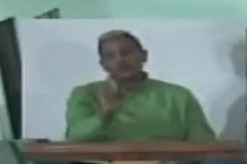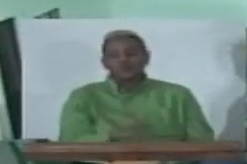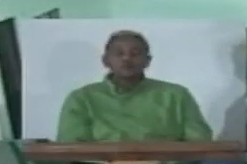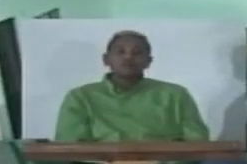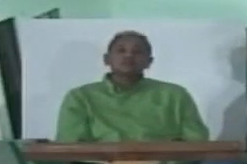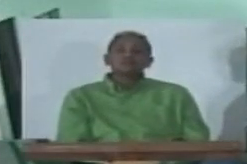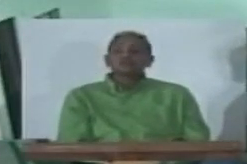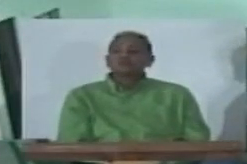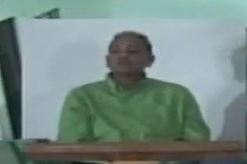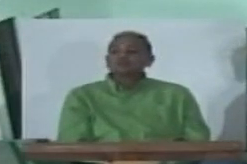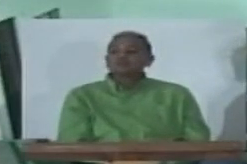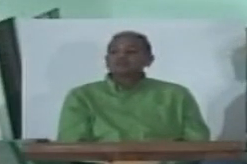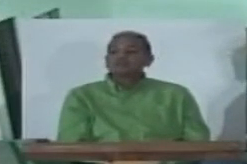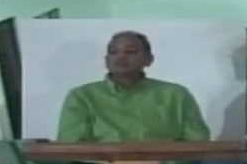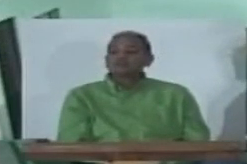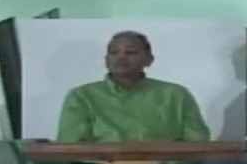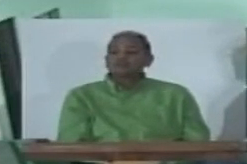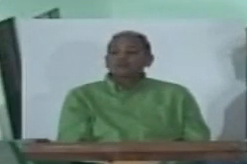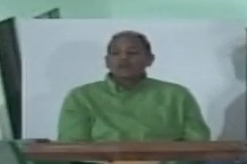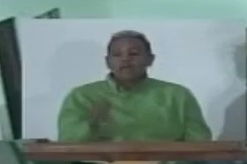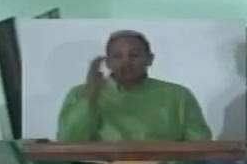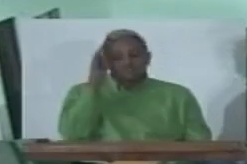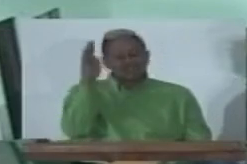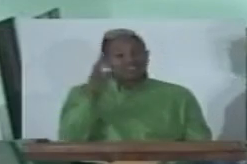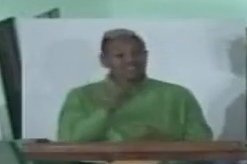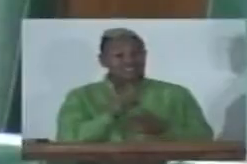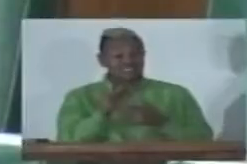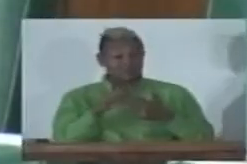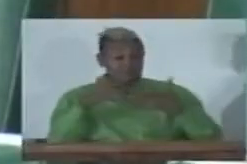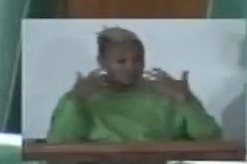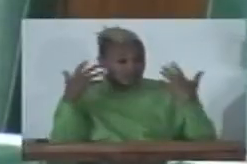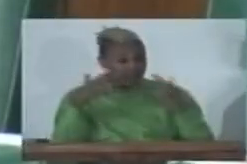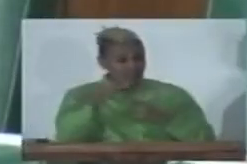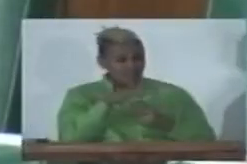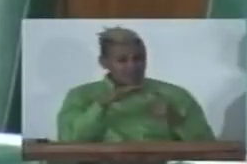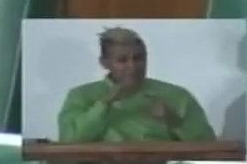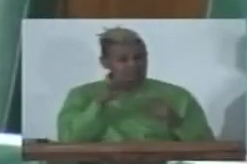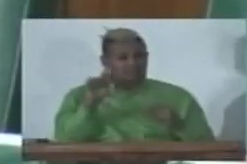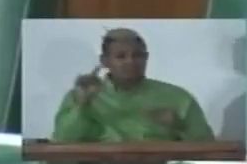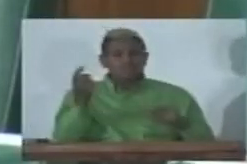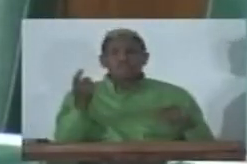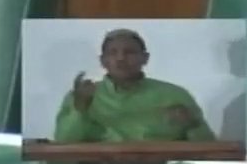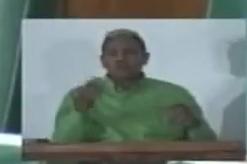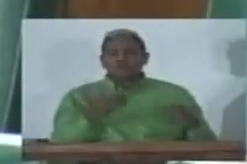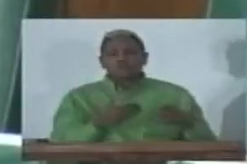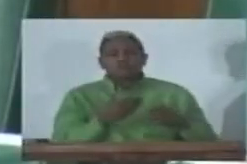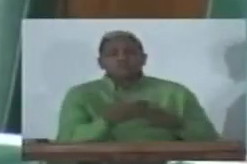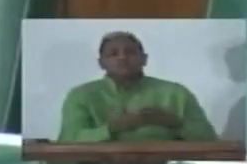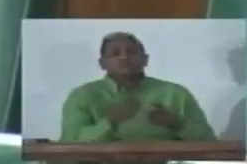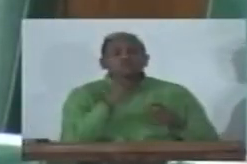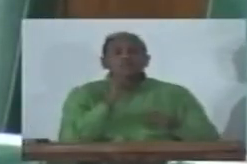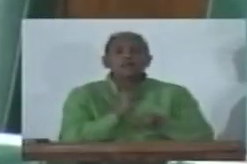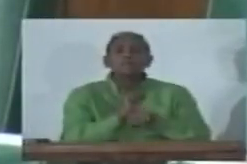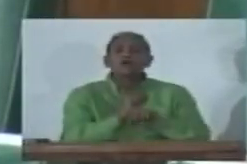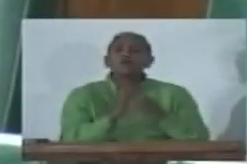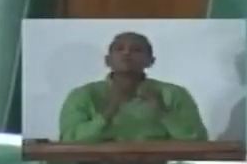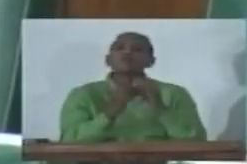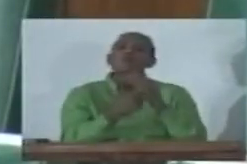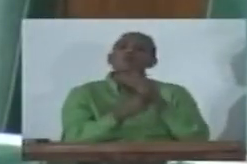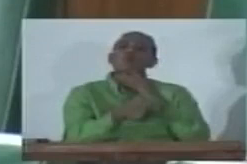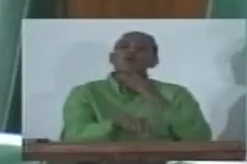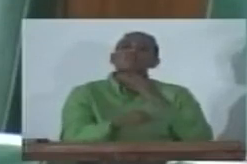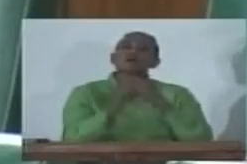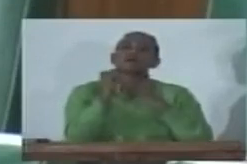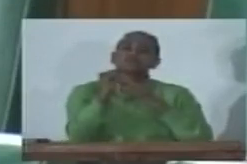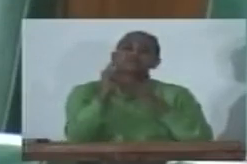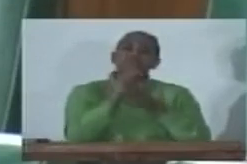And creating a disabled-friendly workplace is a first step towards employing more qualified